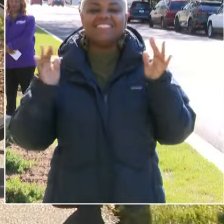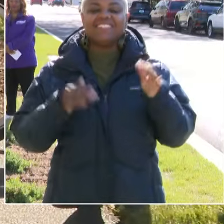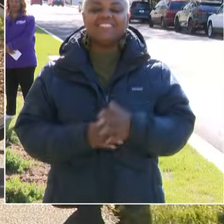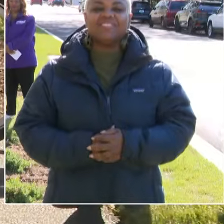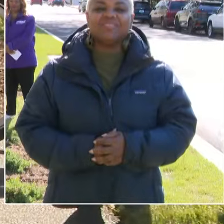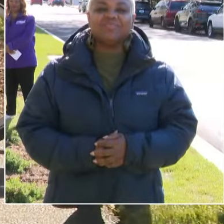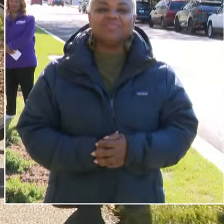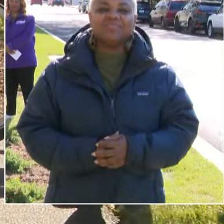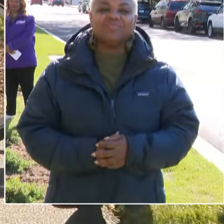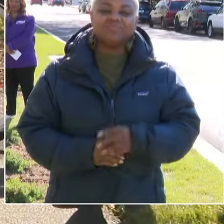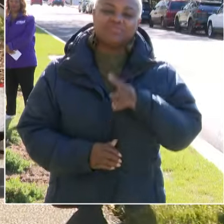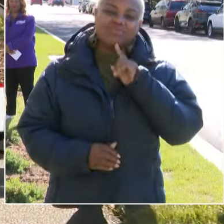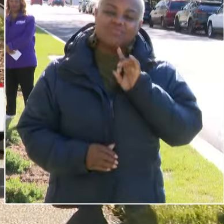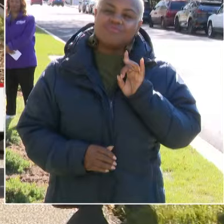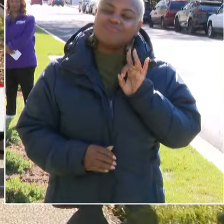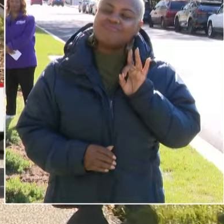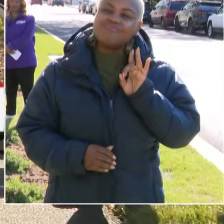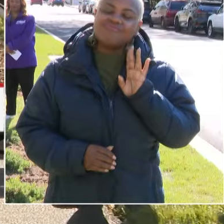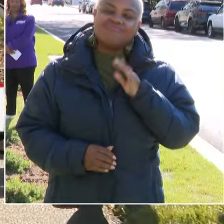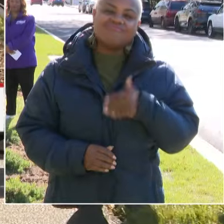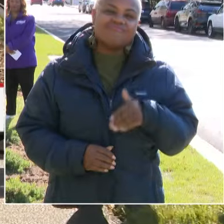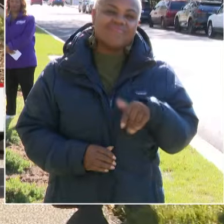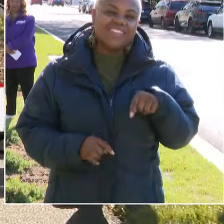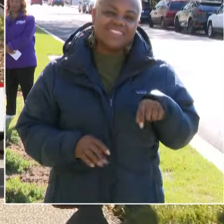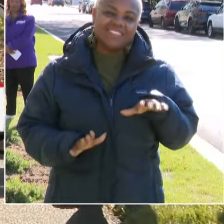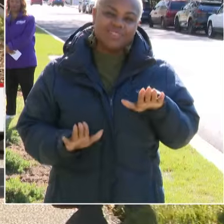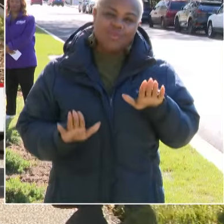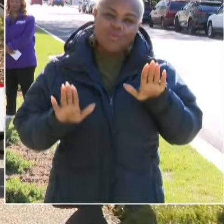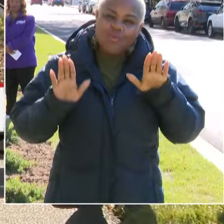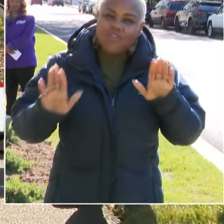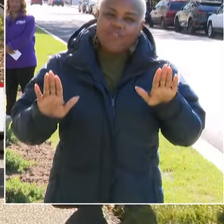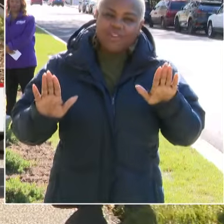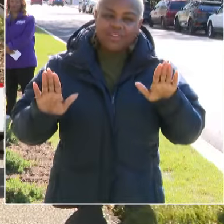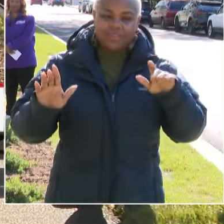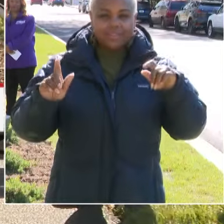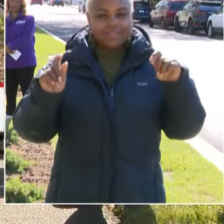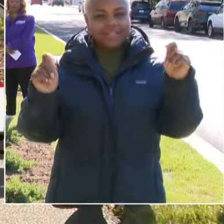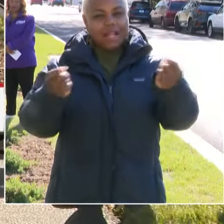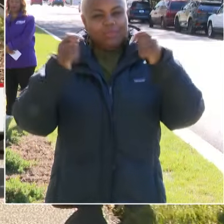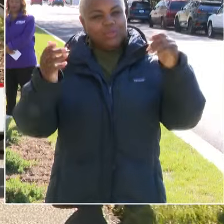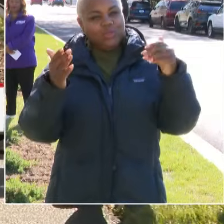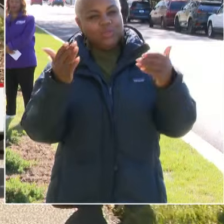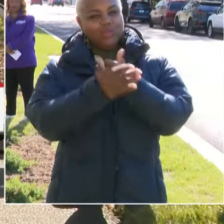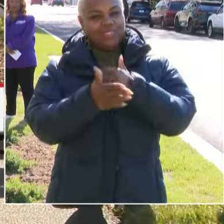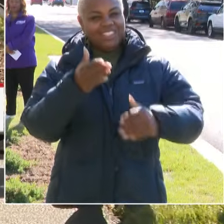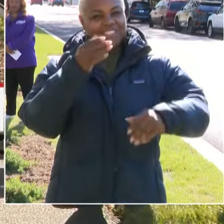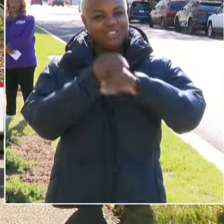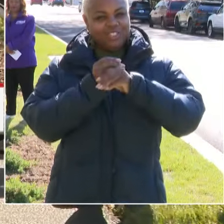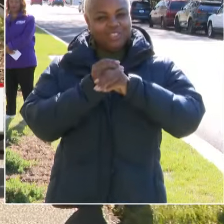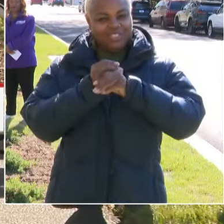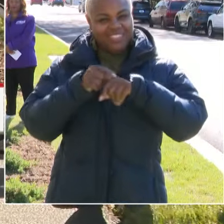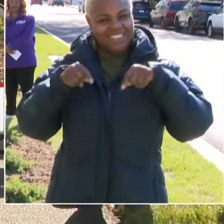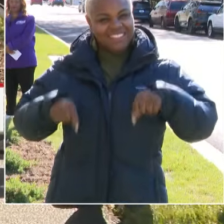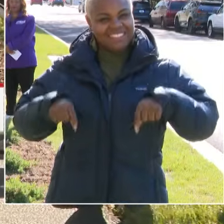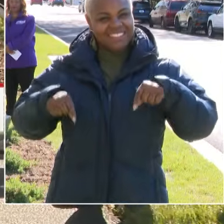It is absolutely wonderful to be here to celebrate the newest addition to the